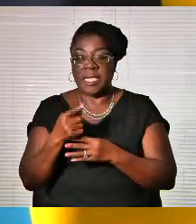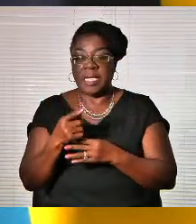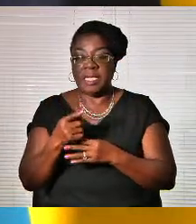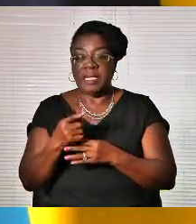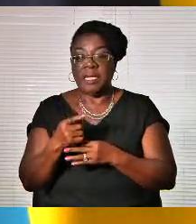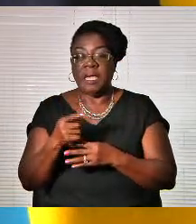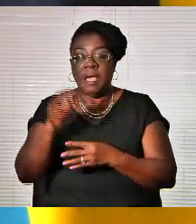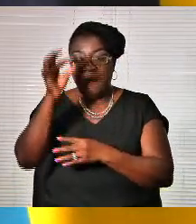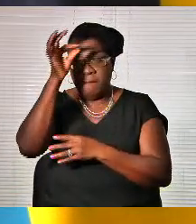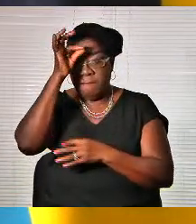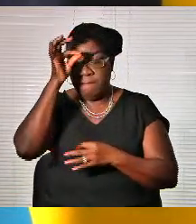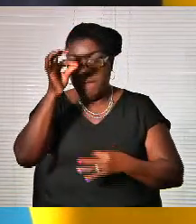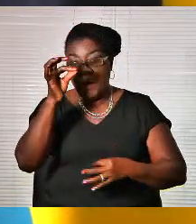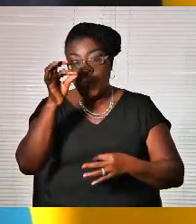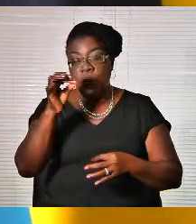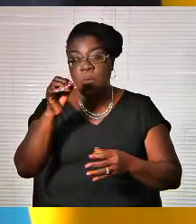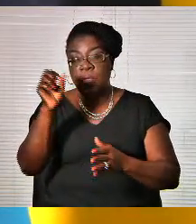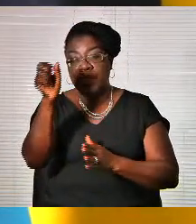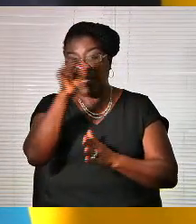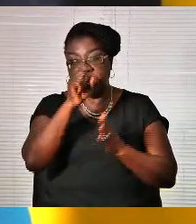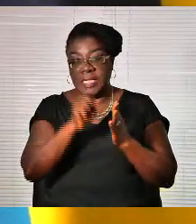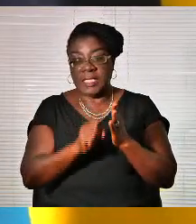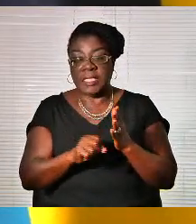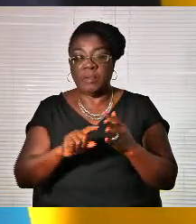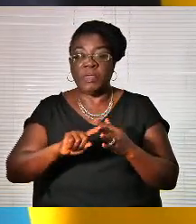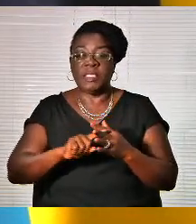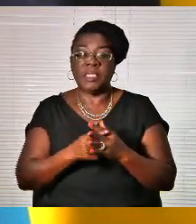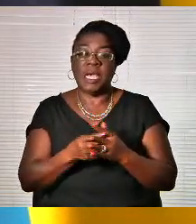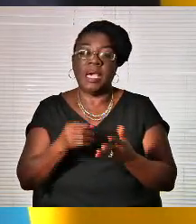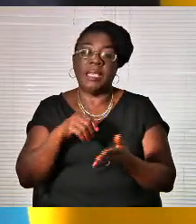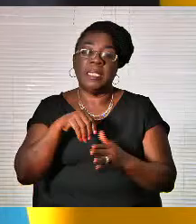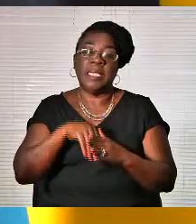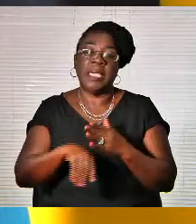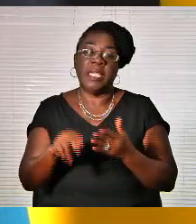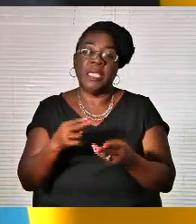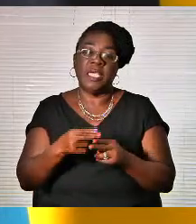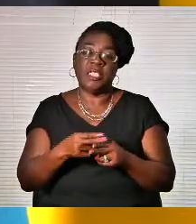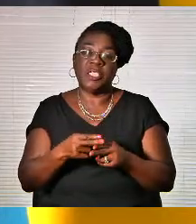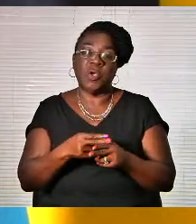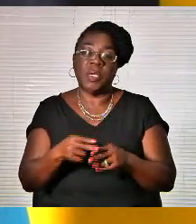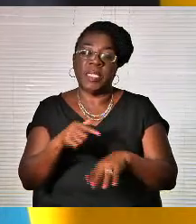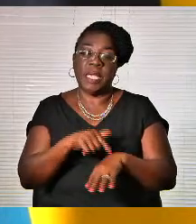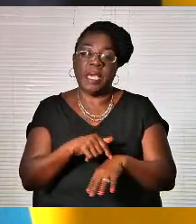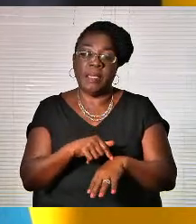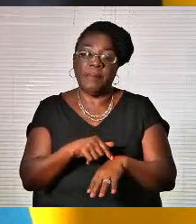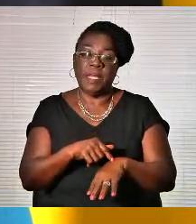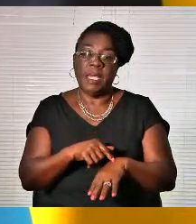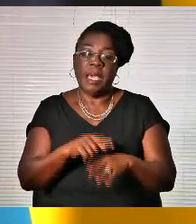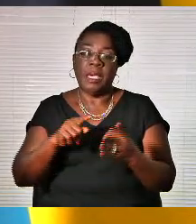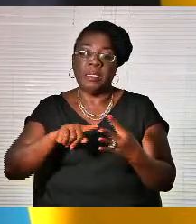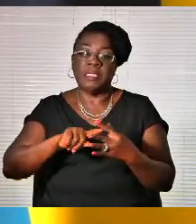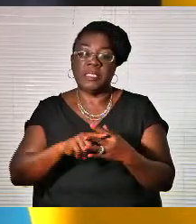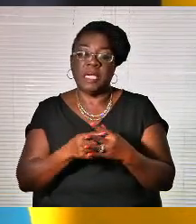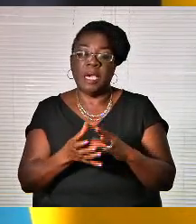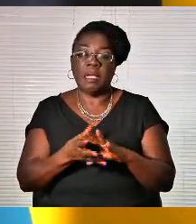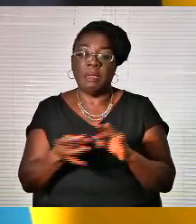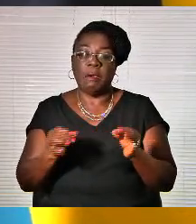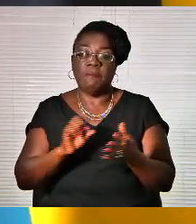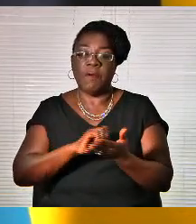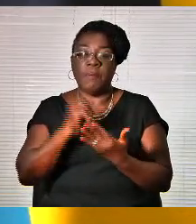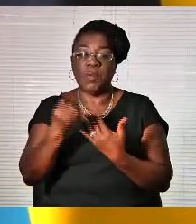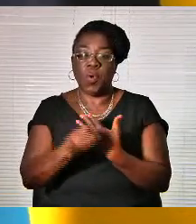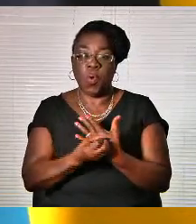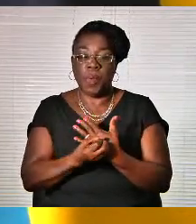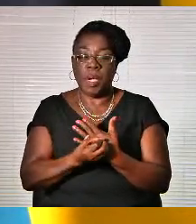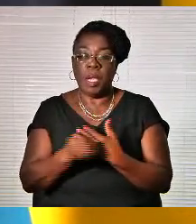season officially begins in a few short weeks at the start of October.